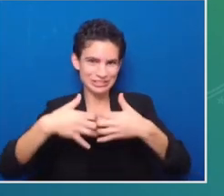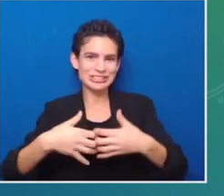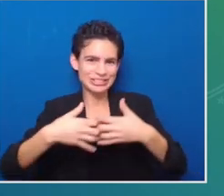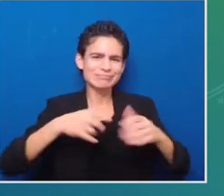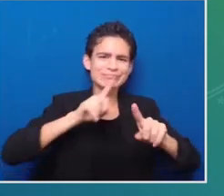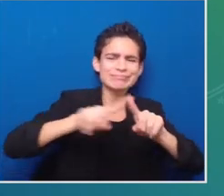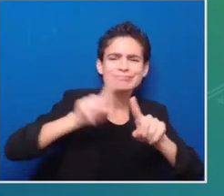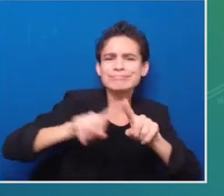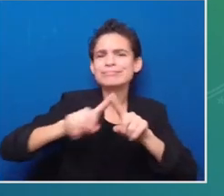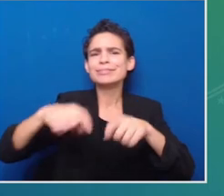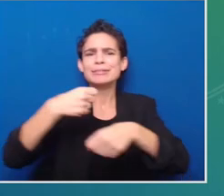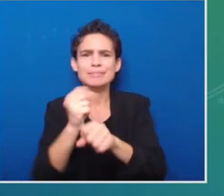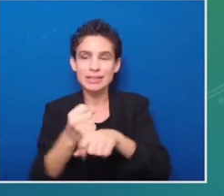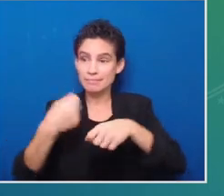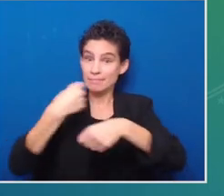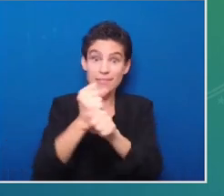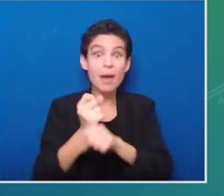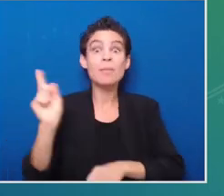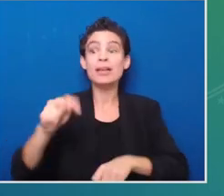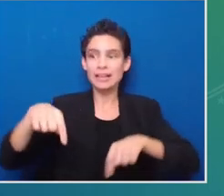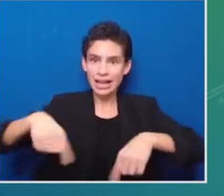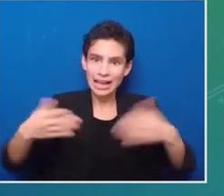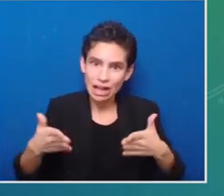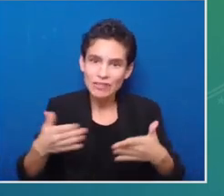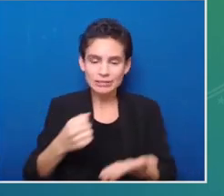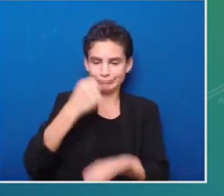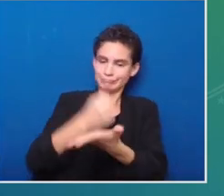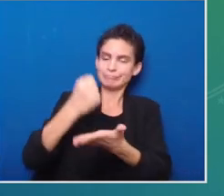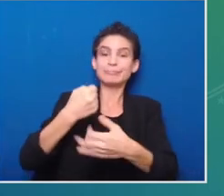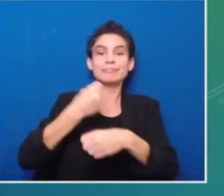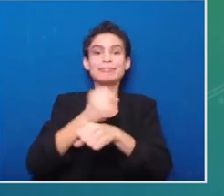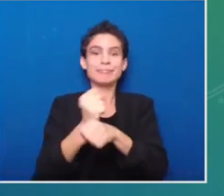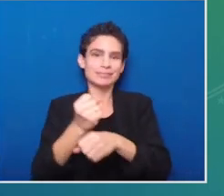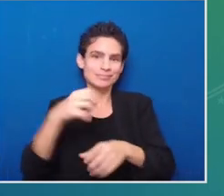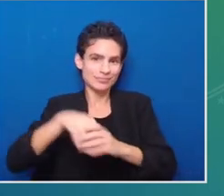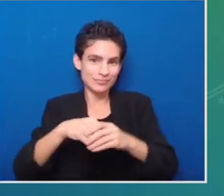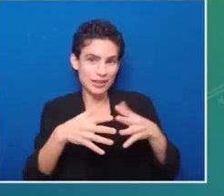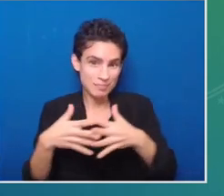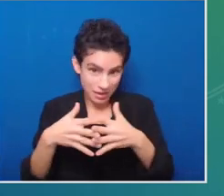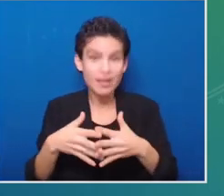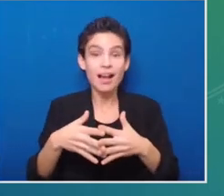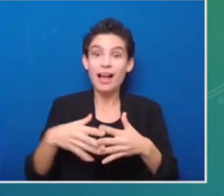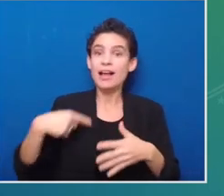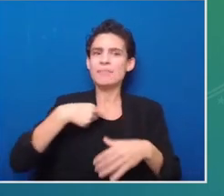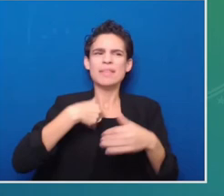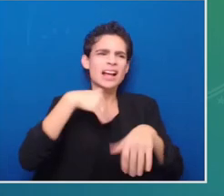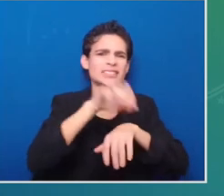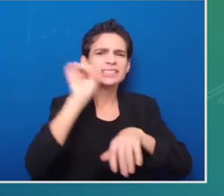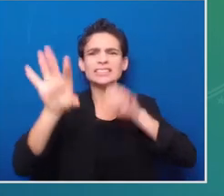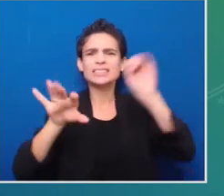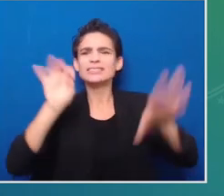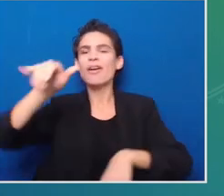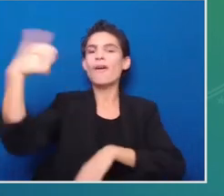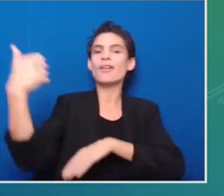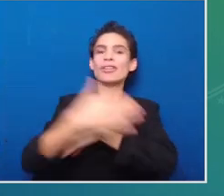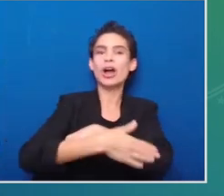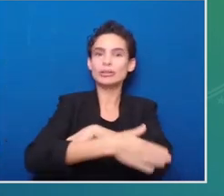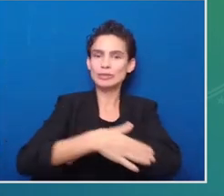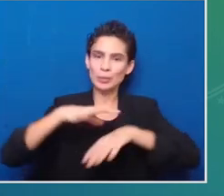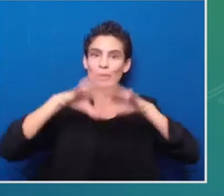products here, stamping them made in America and exporting them around the world. We can win those